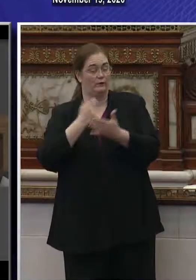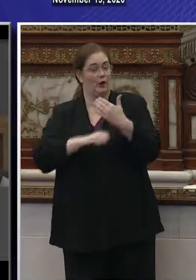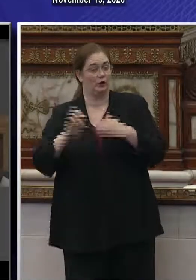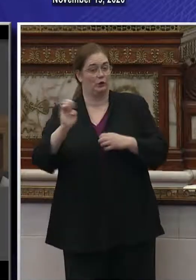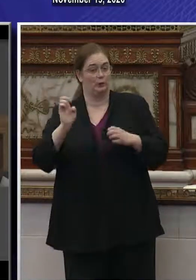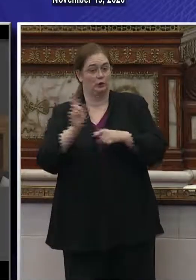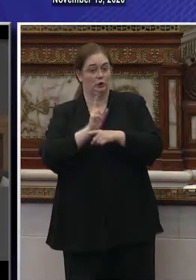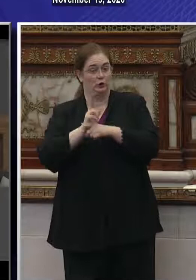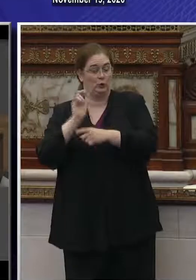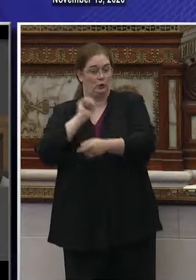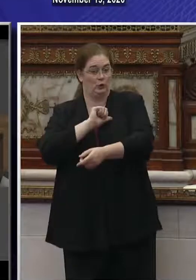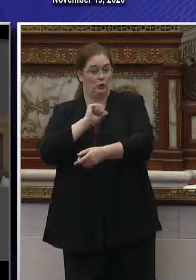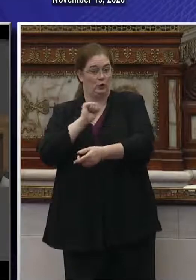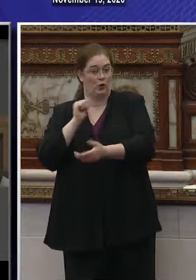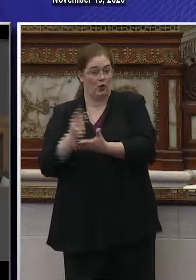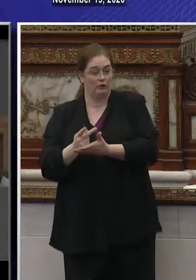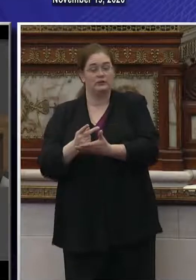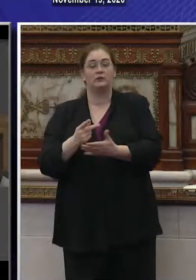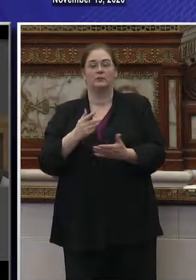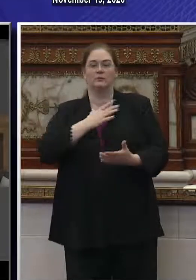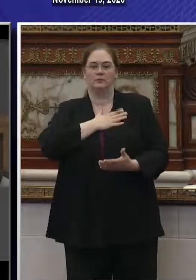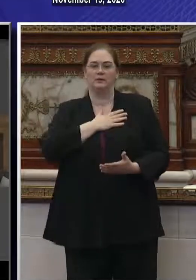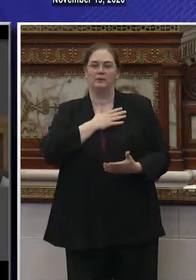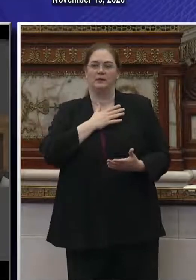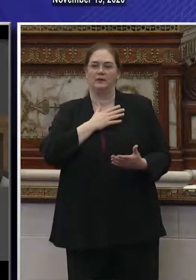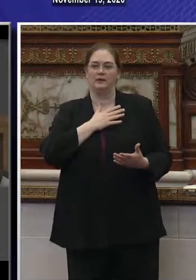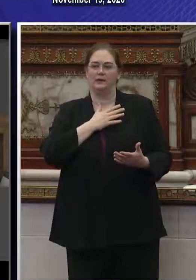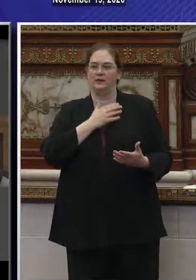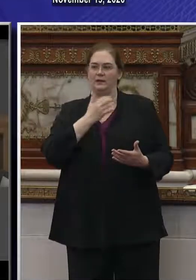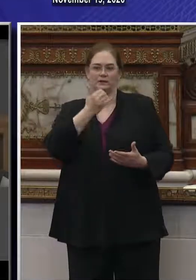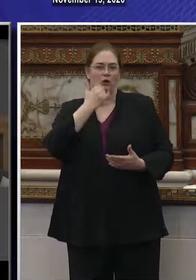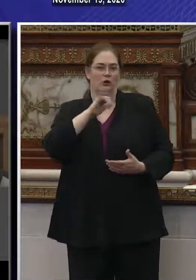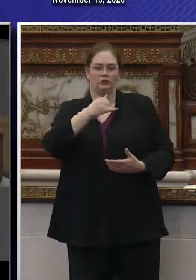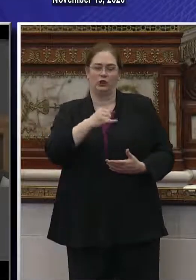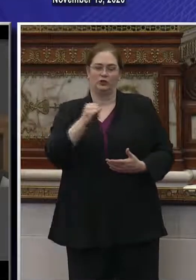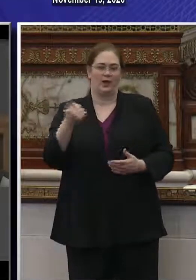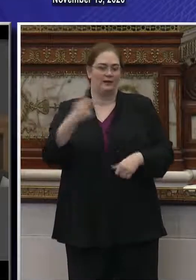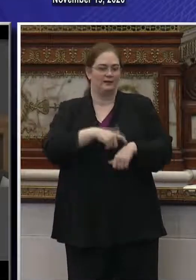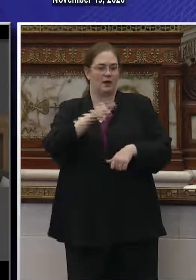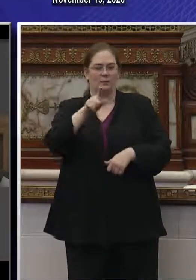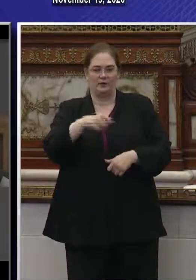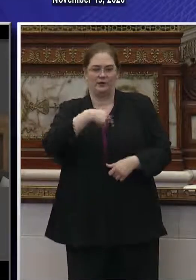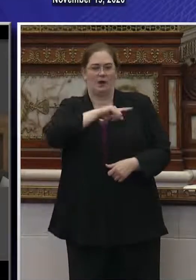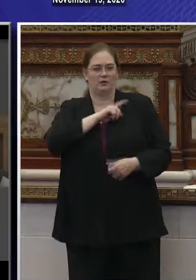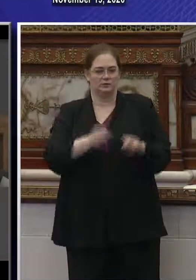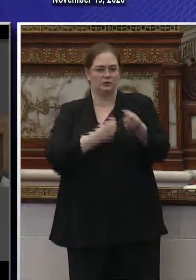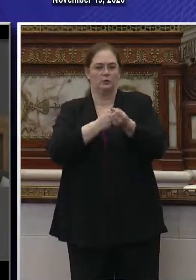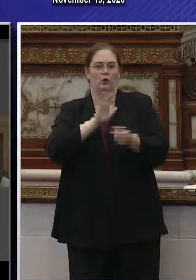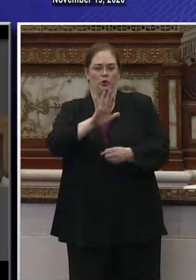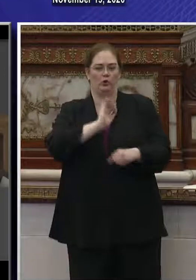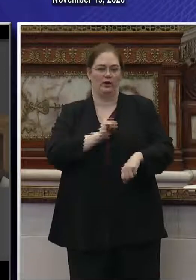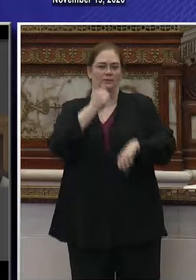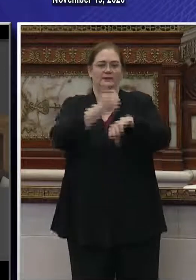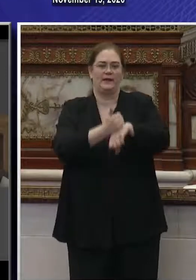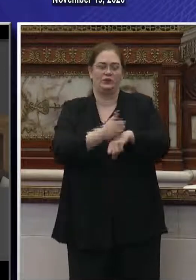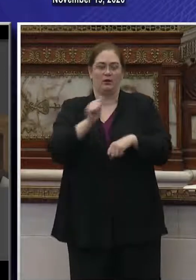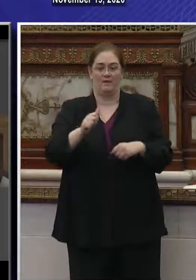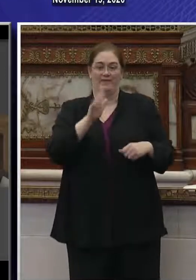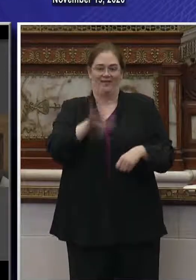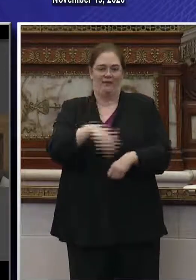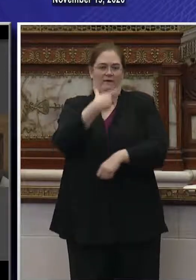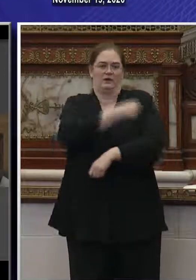use authorization, please call J&J whenever you need us to support your implementation of the vaccine around the